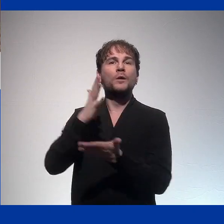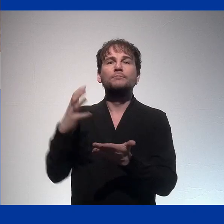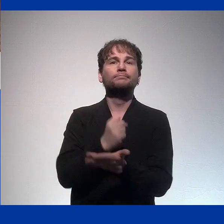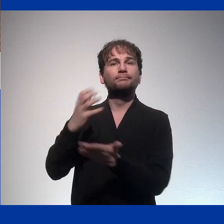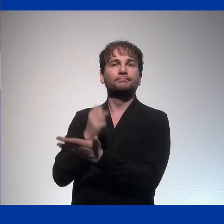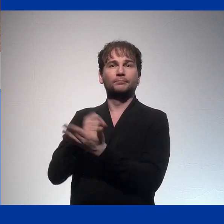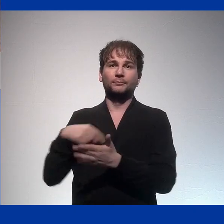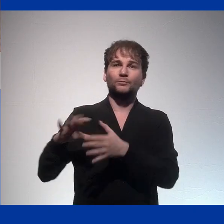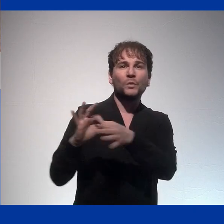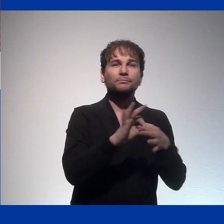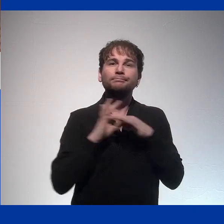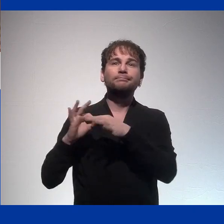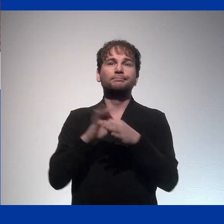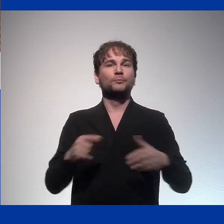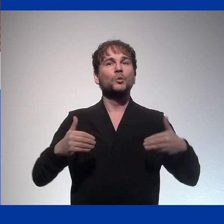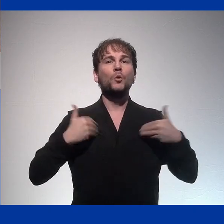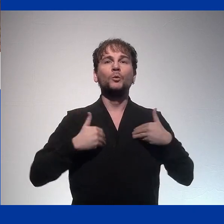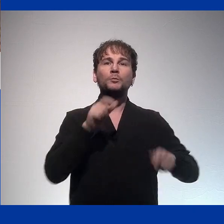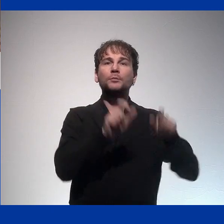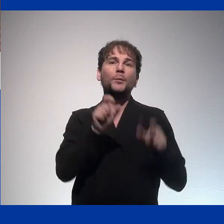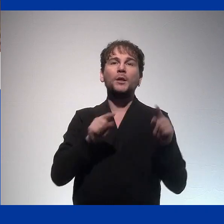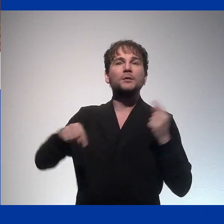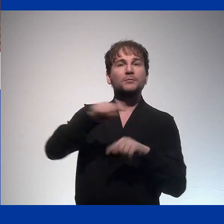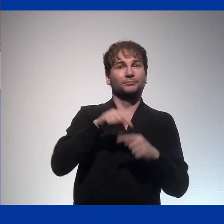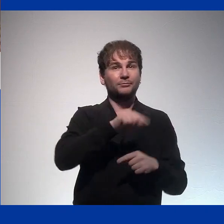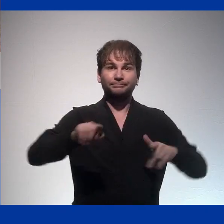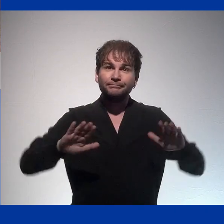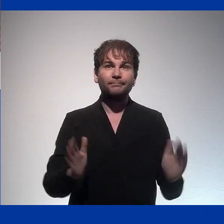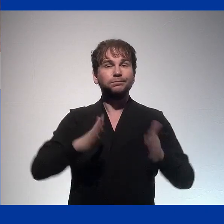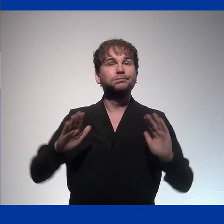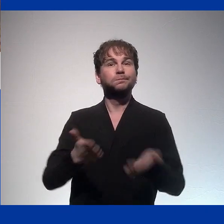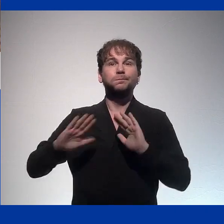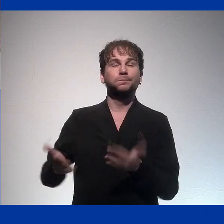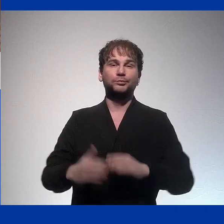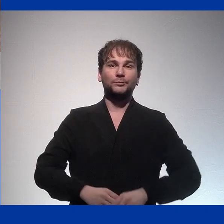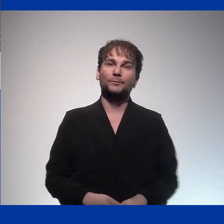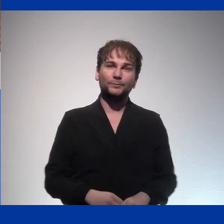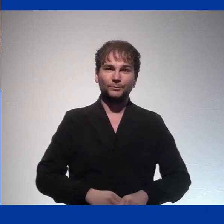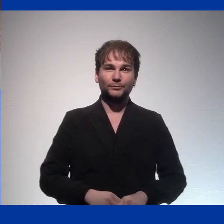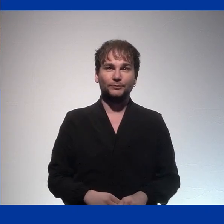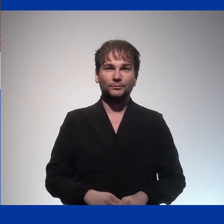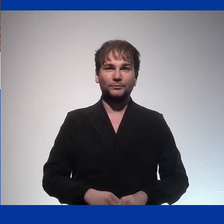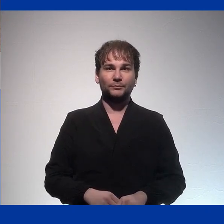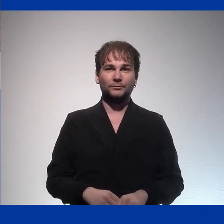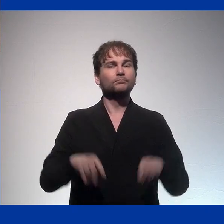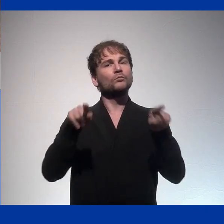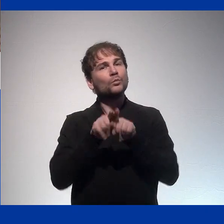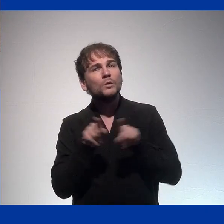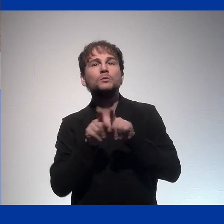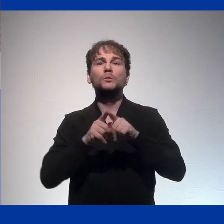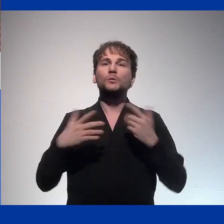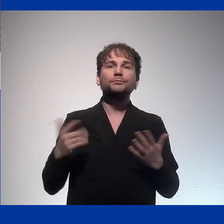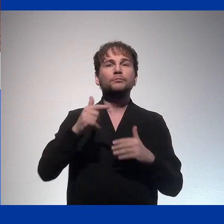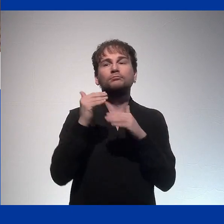people and of young people to EU, and non-formal education and informal education as a way to support